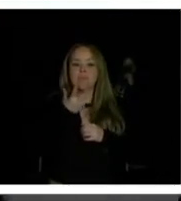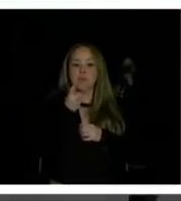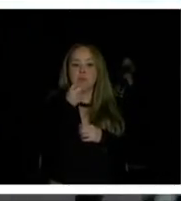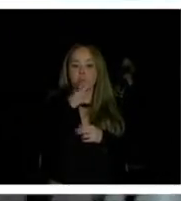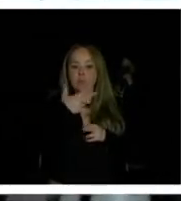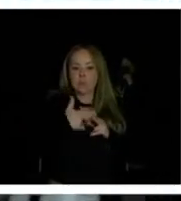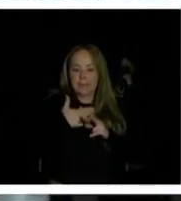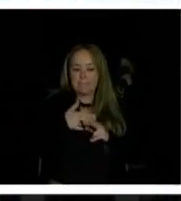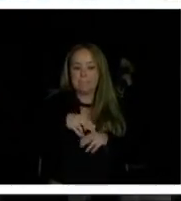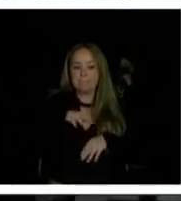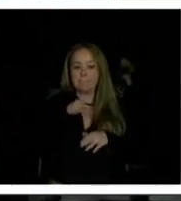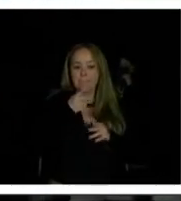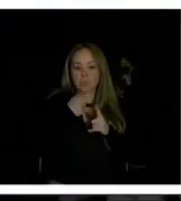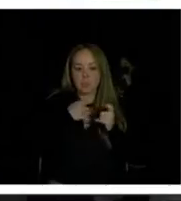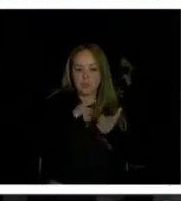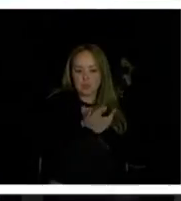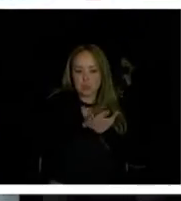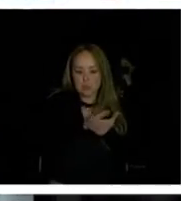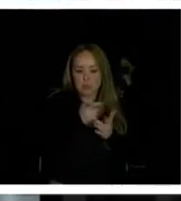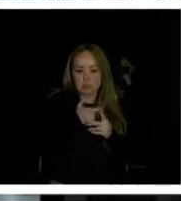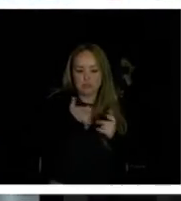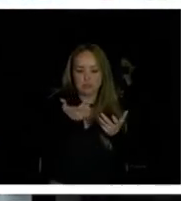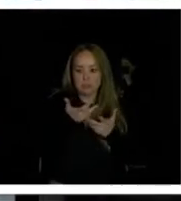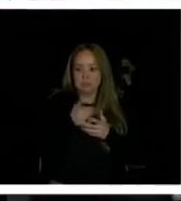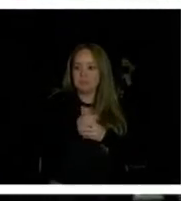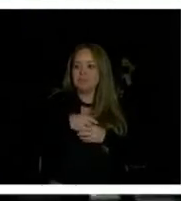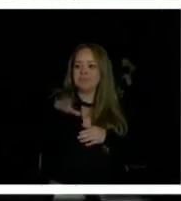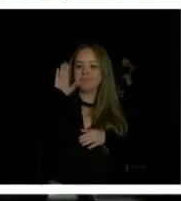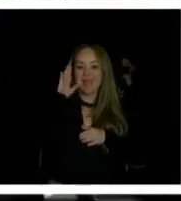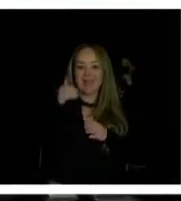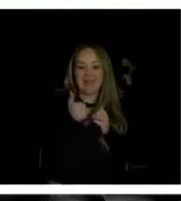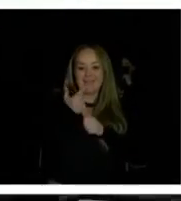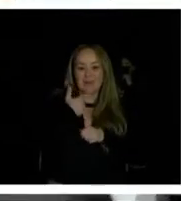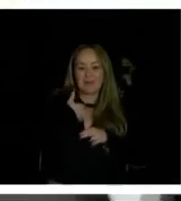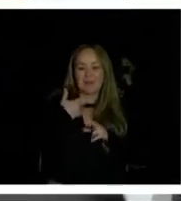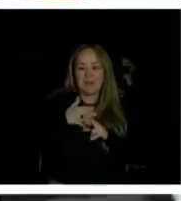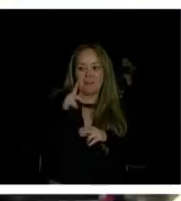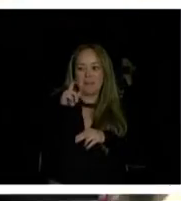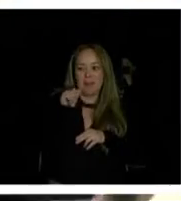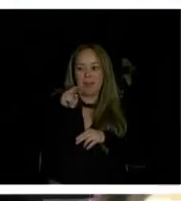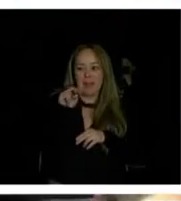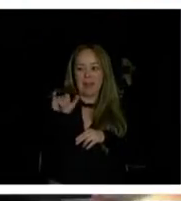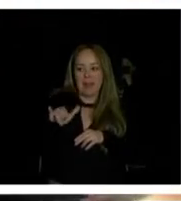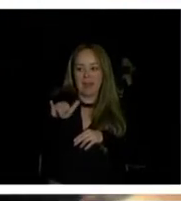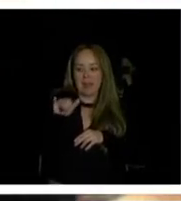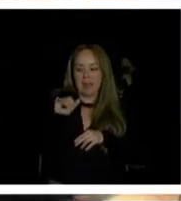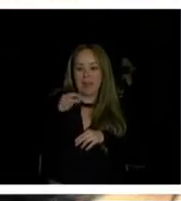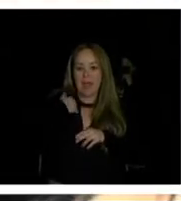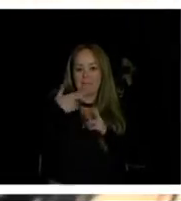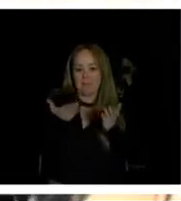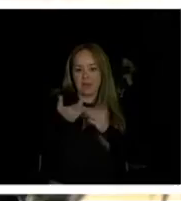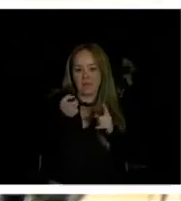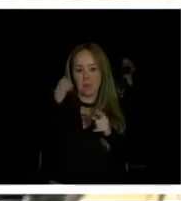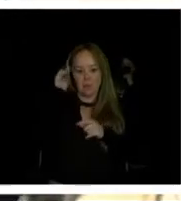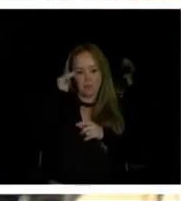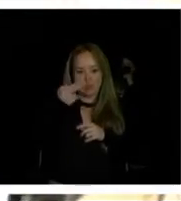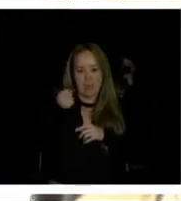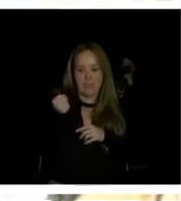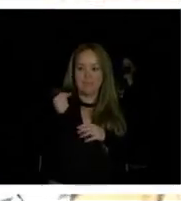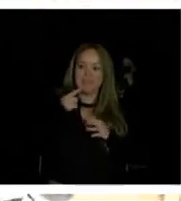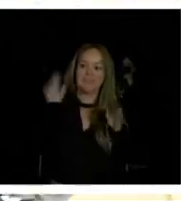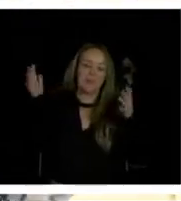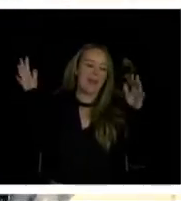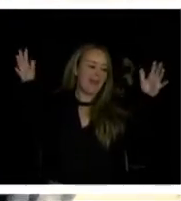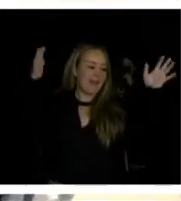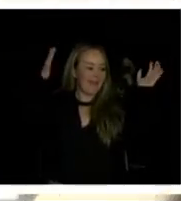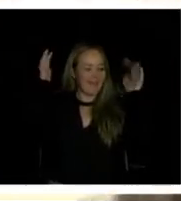are, what school you're from, and then share your thoughts. Okay. Uh-huh. Hi, everyone. My name's Lainey Bajarano. I'm here from Burges High School. And Give her a